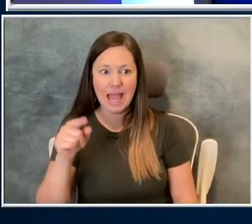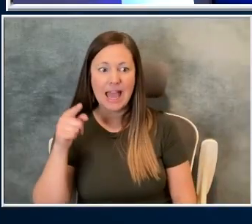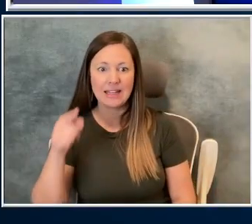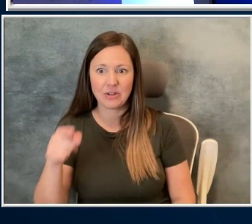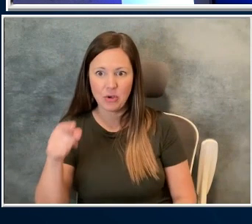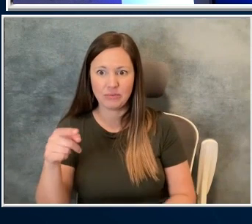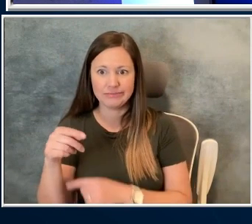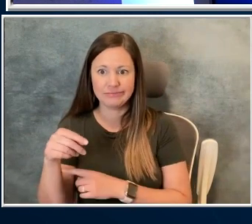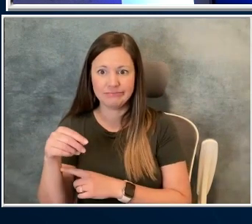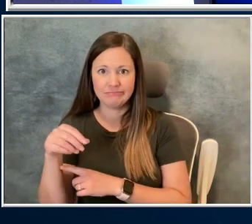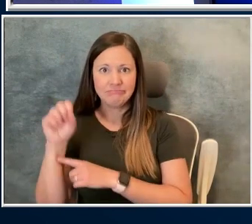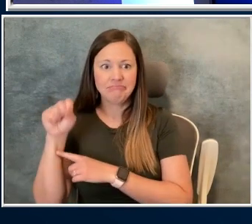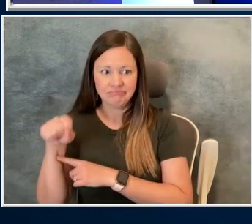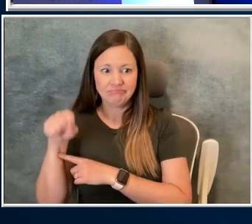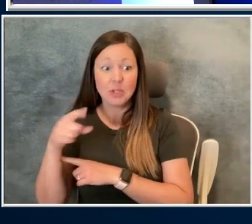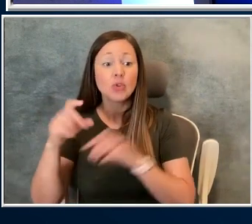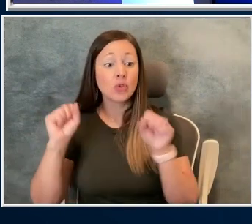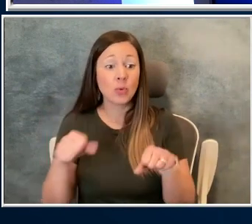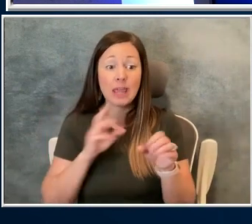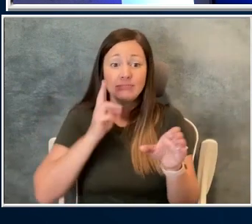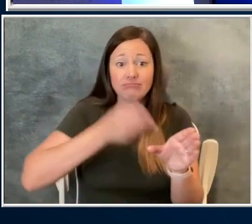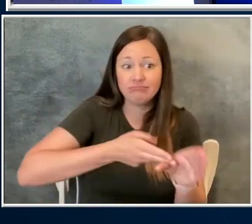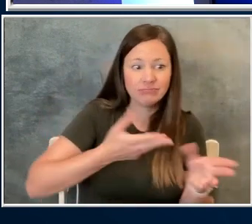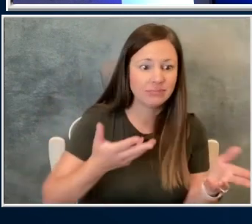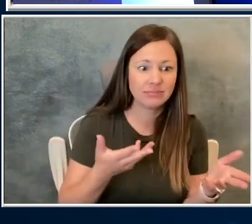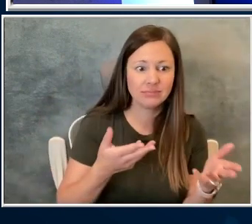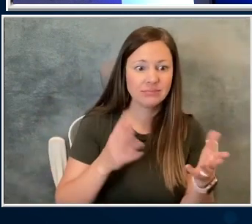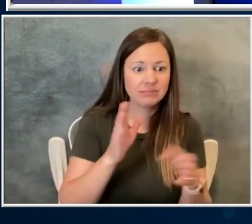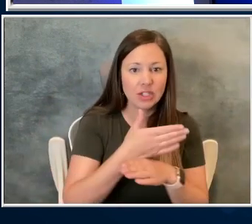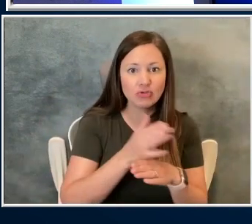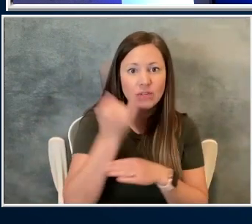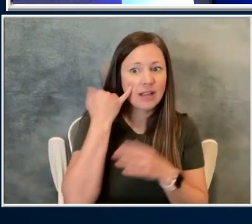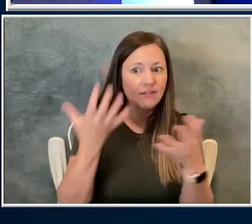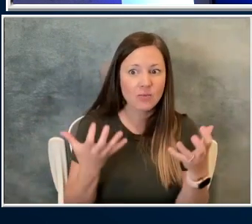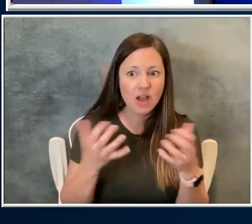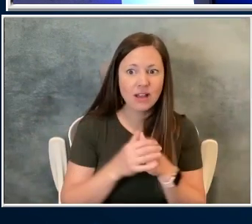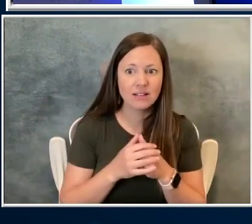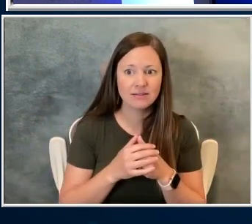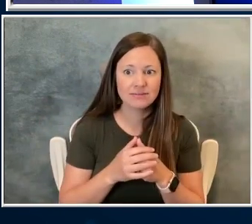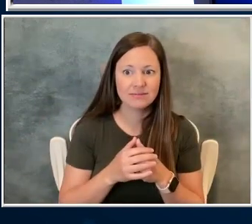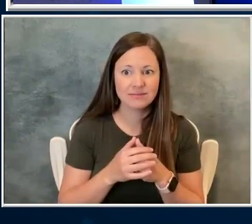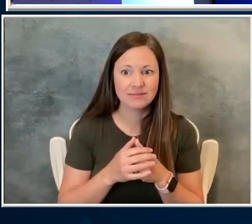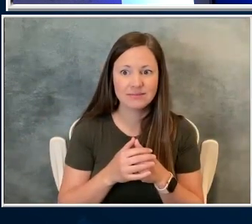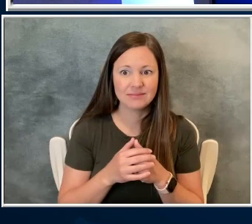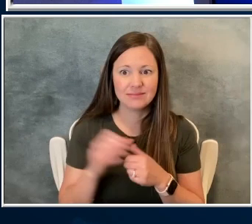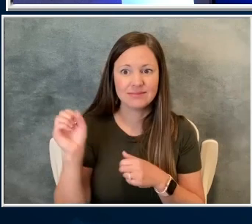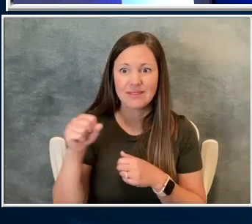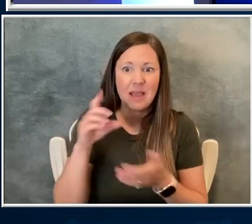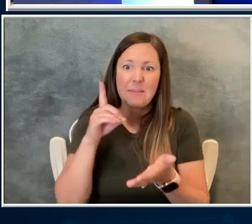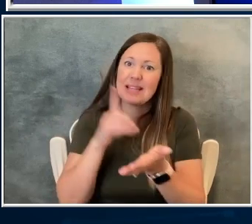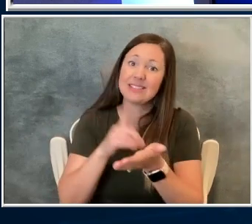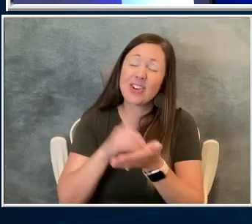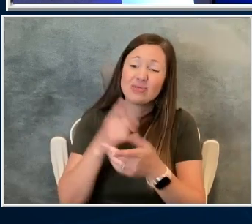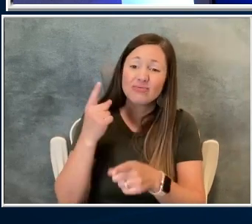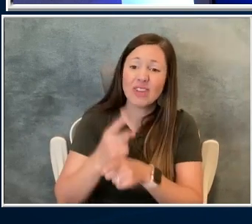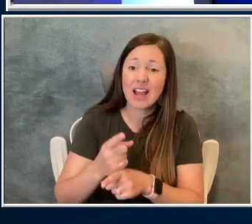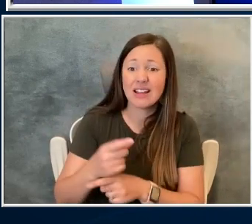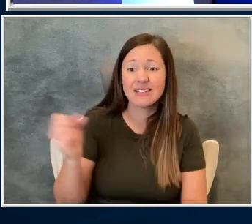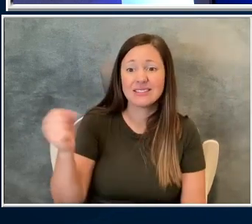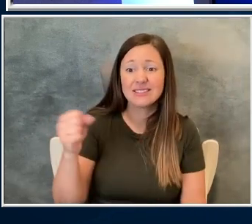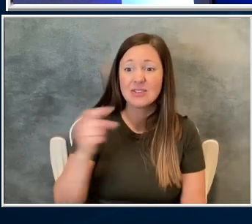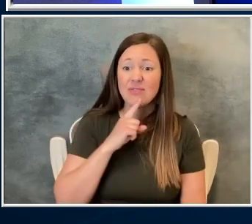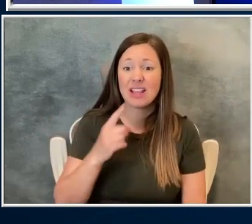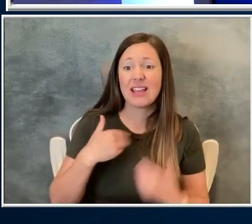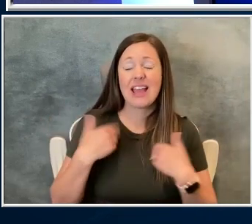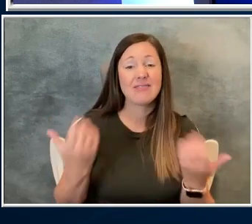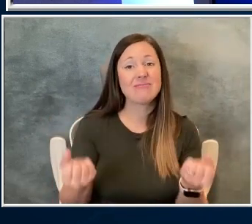in and share if you'd like. Yeah, Doc's right. we've got a lot of different